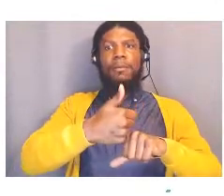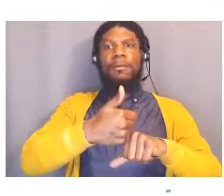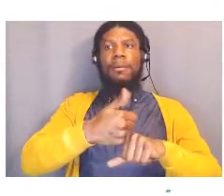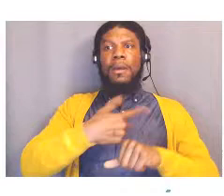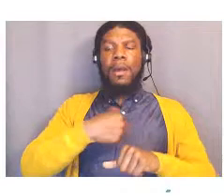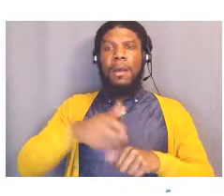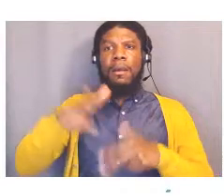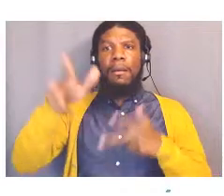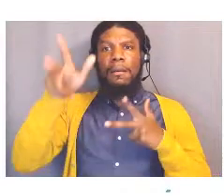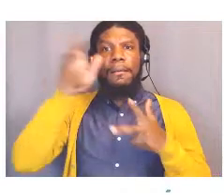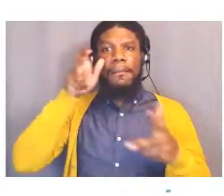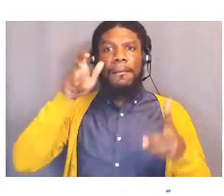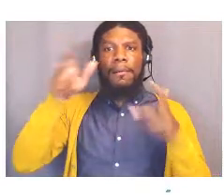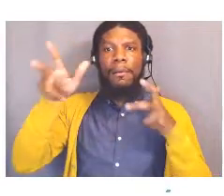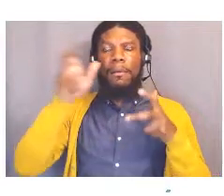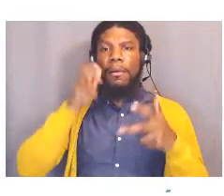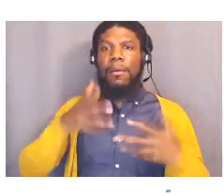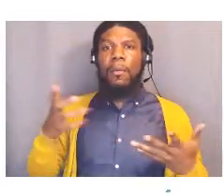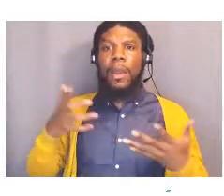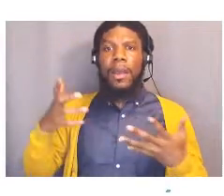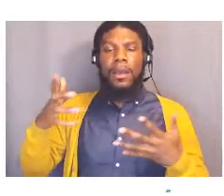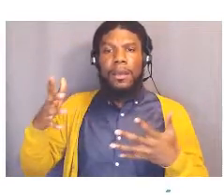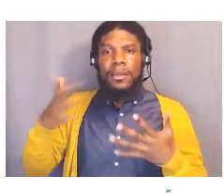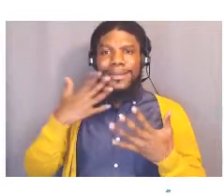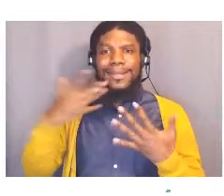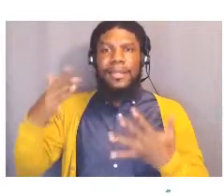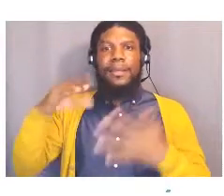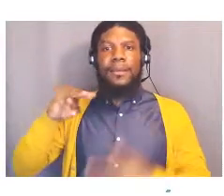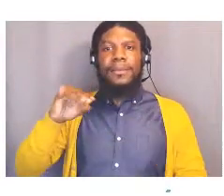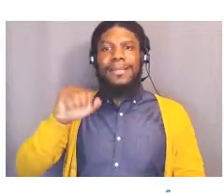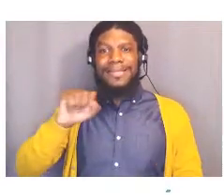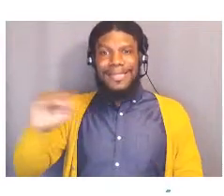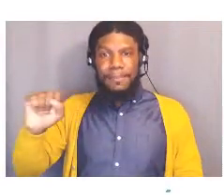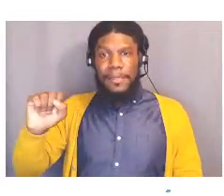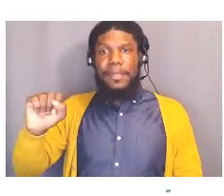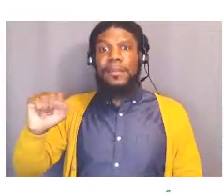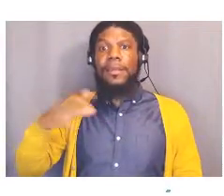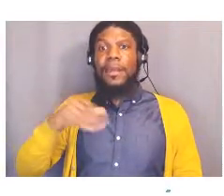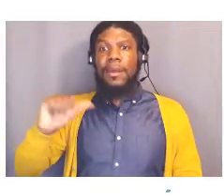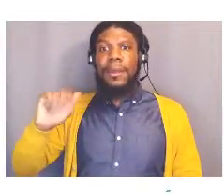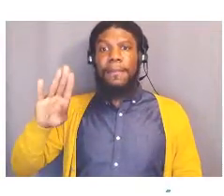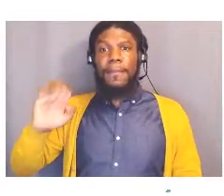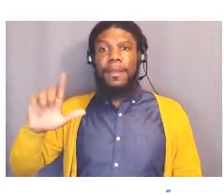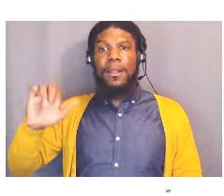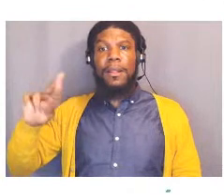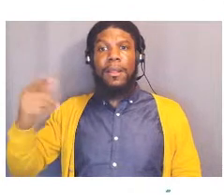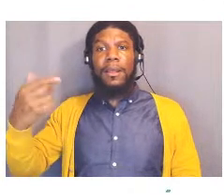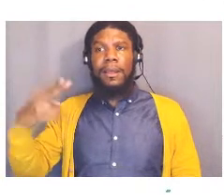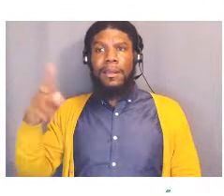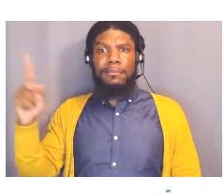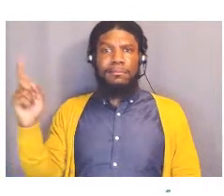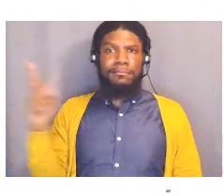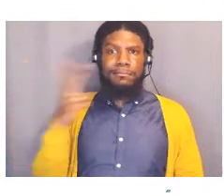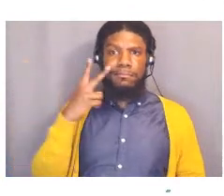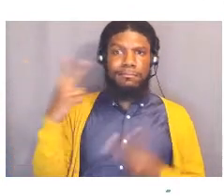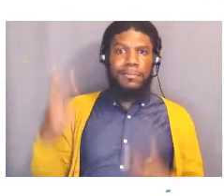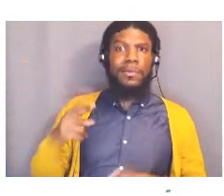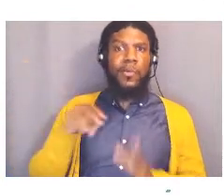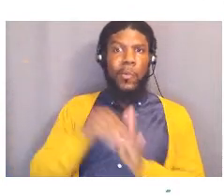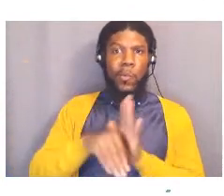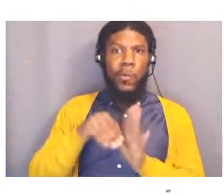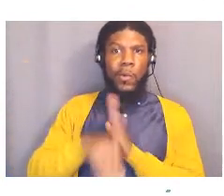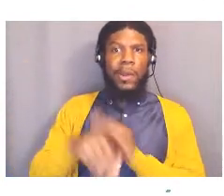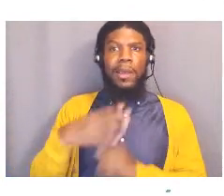Mississippi when Abe Lincoln went down to New Orleans, and I've seen its muddy bosom turn